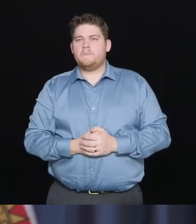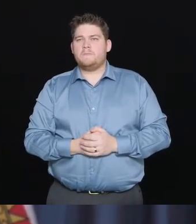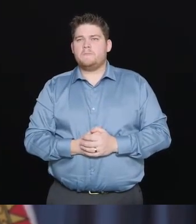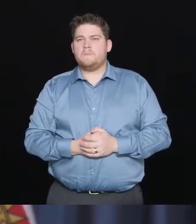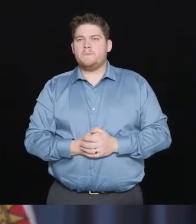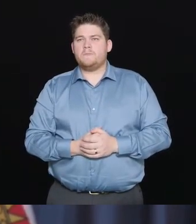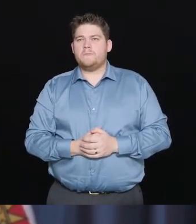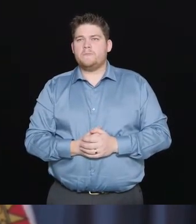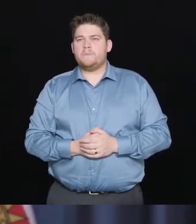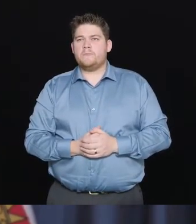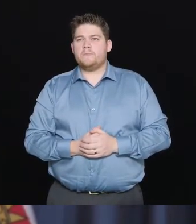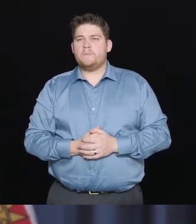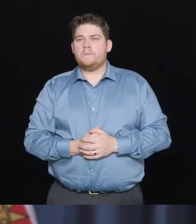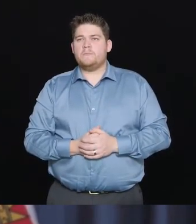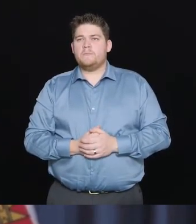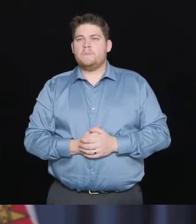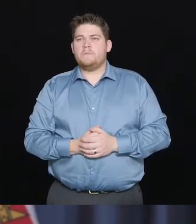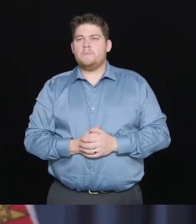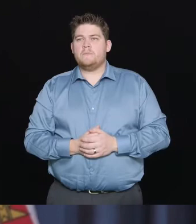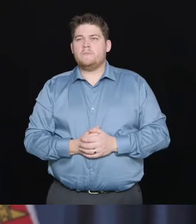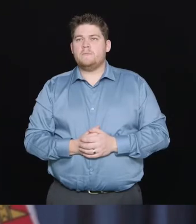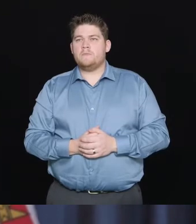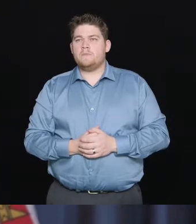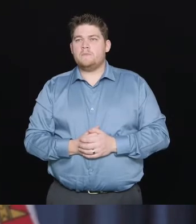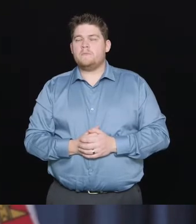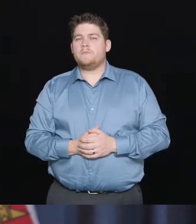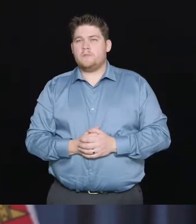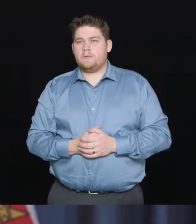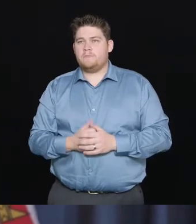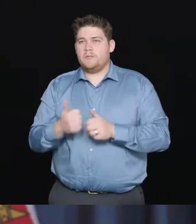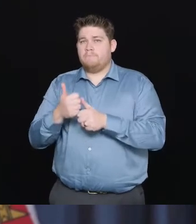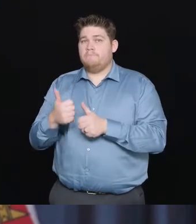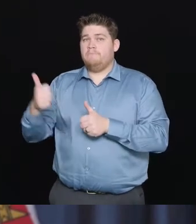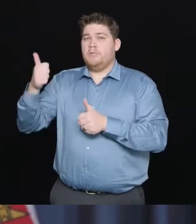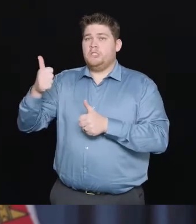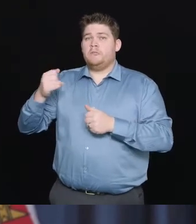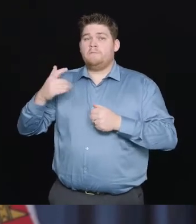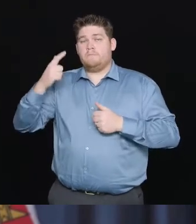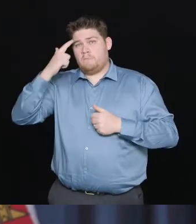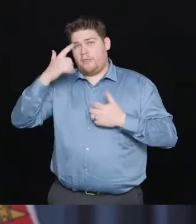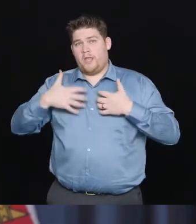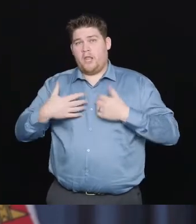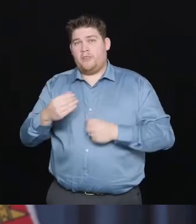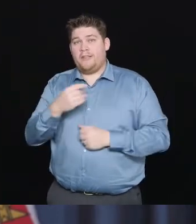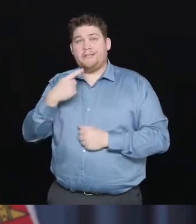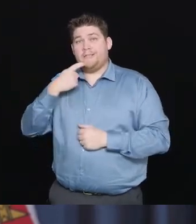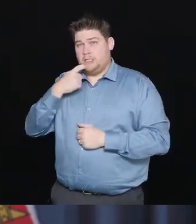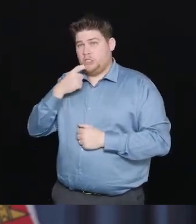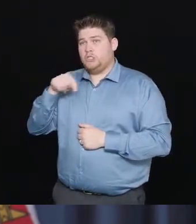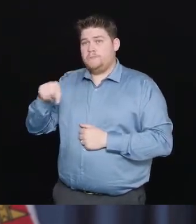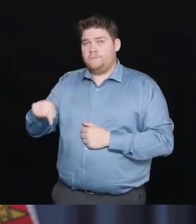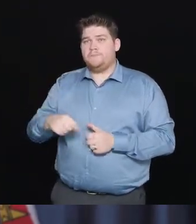and it'll be widely distributed. And I think, as far as I understand it, you'll be seeing it this afternoon.